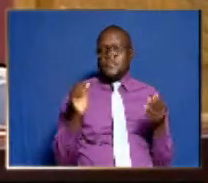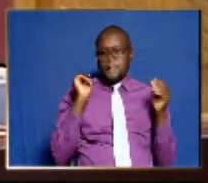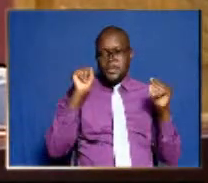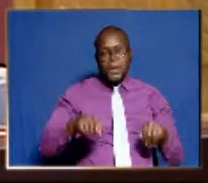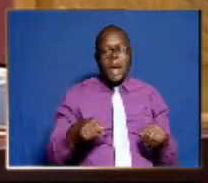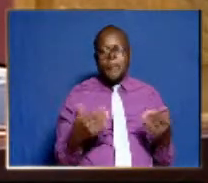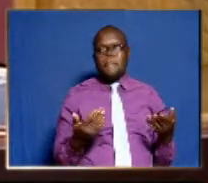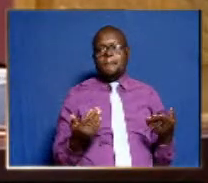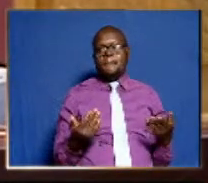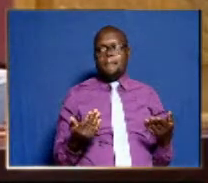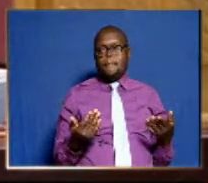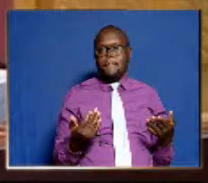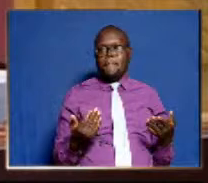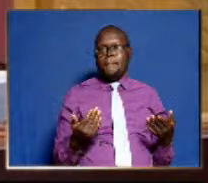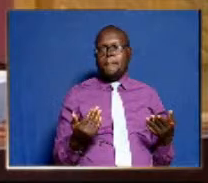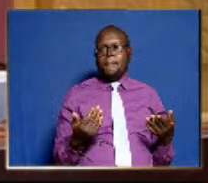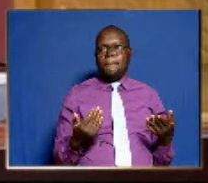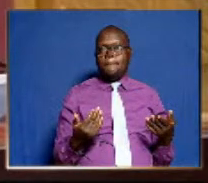in a